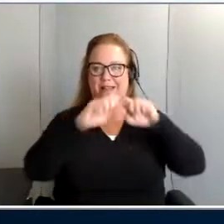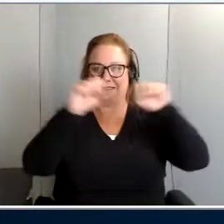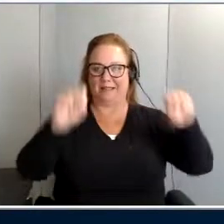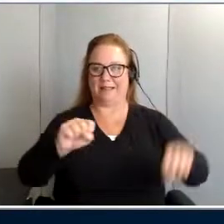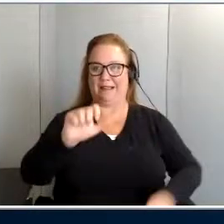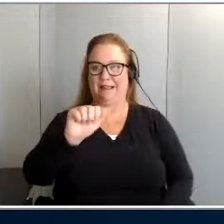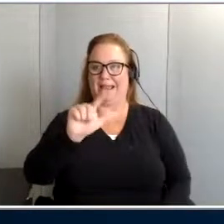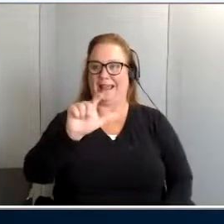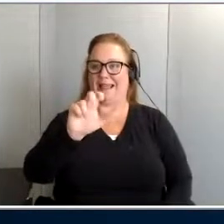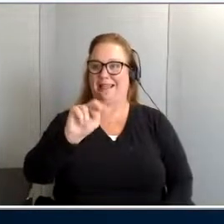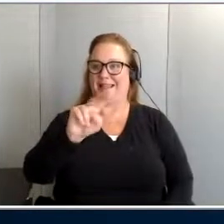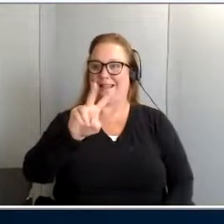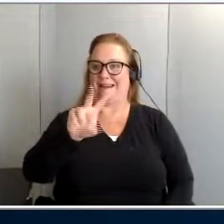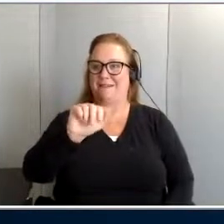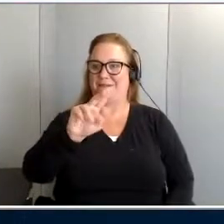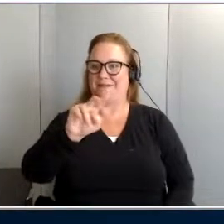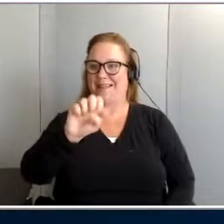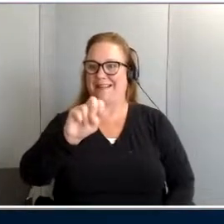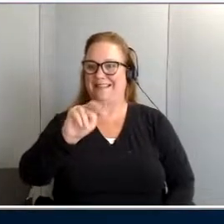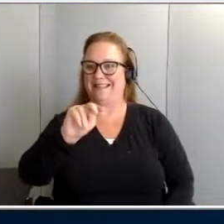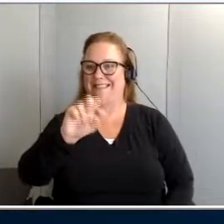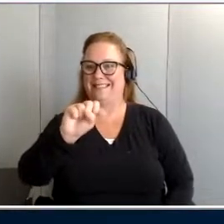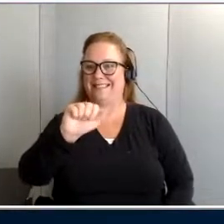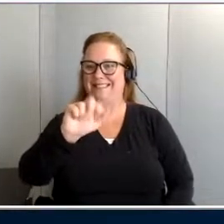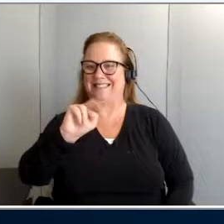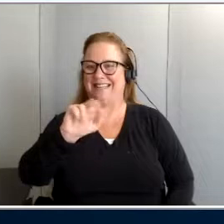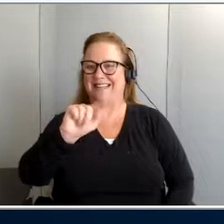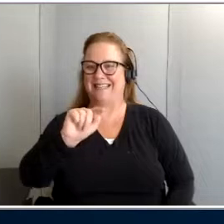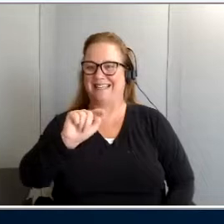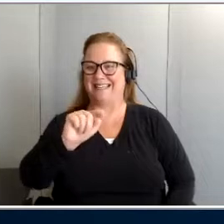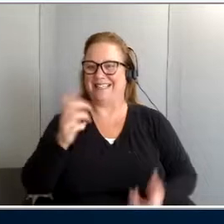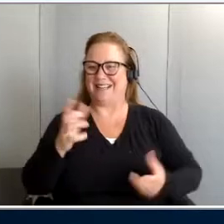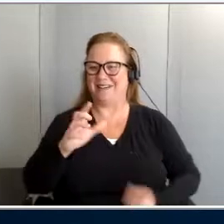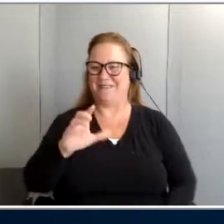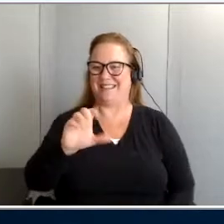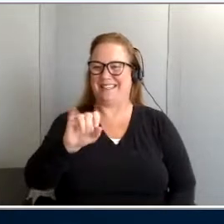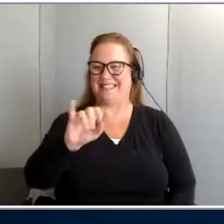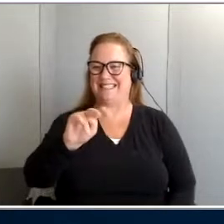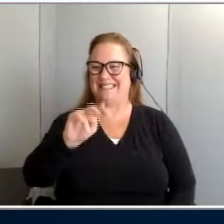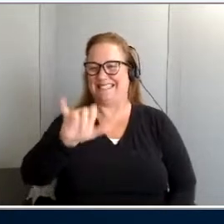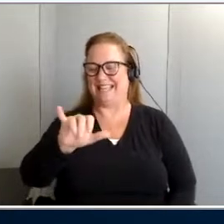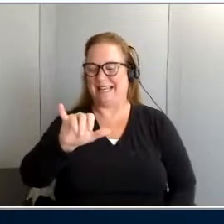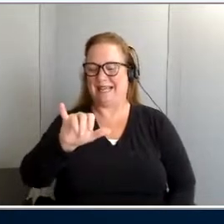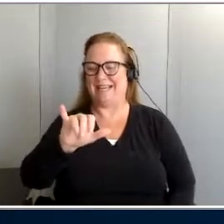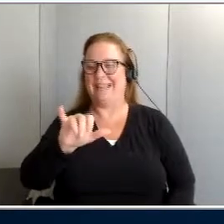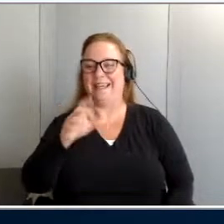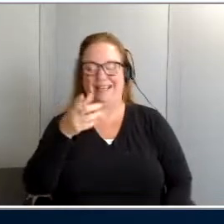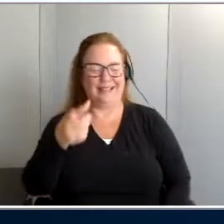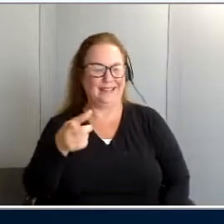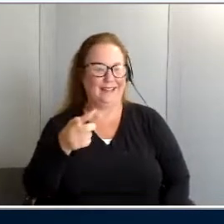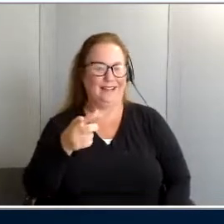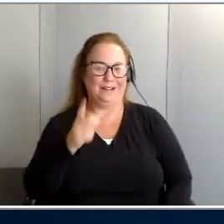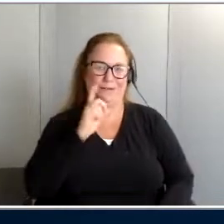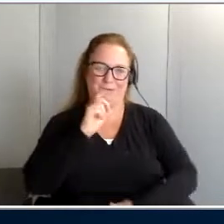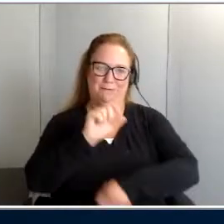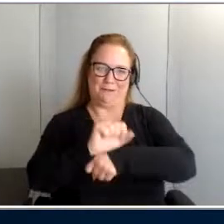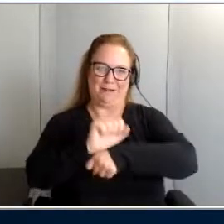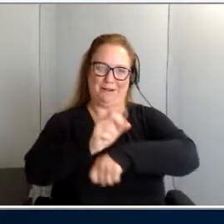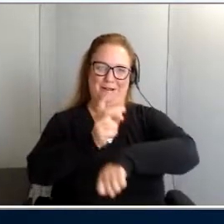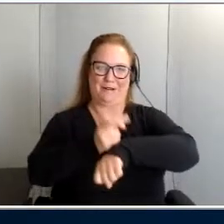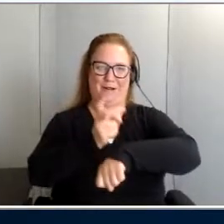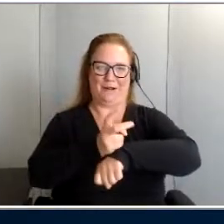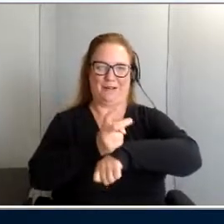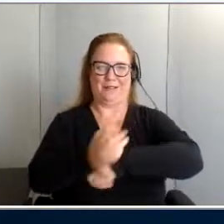standing by with his new friend, Cinnabon, Cinny for short, who is hard at work this morning with her human